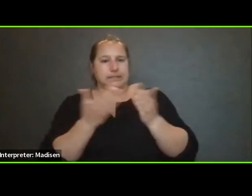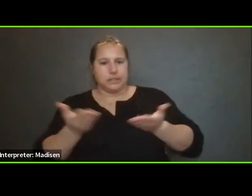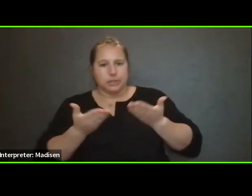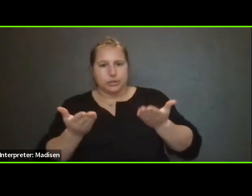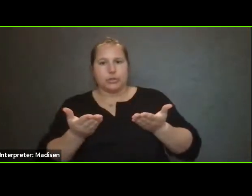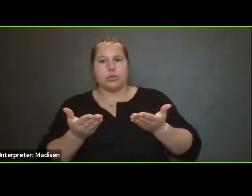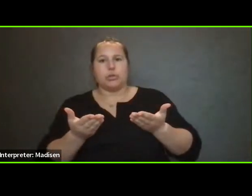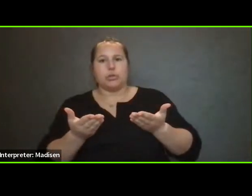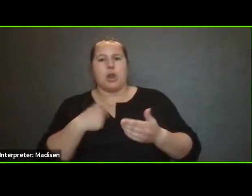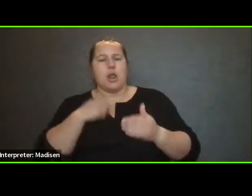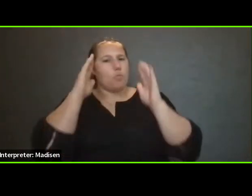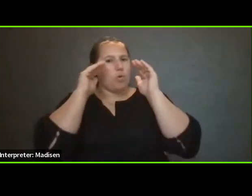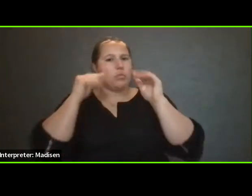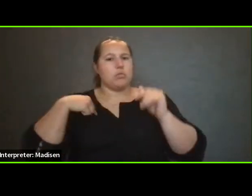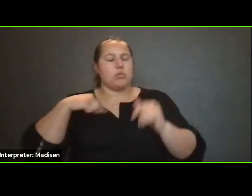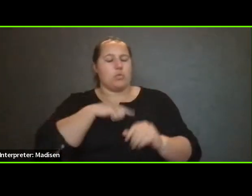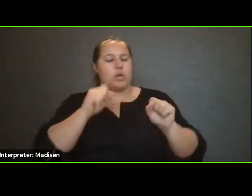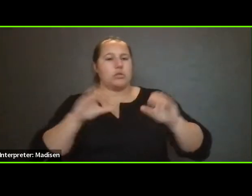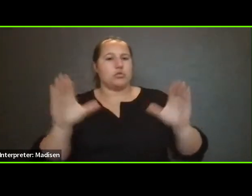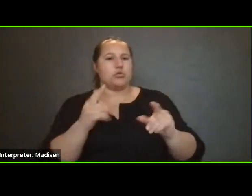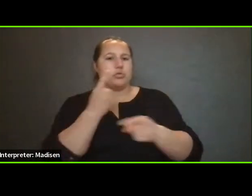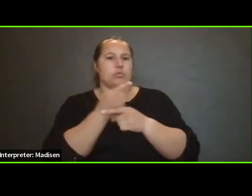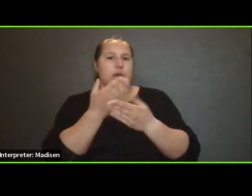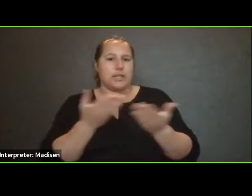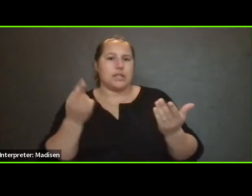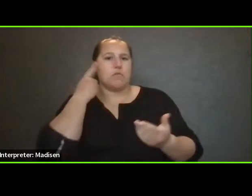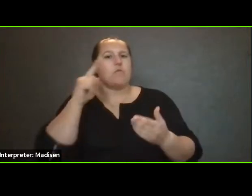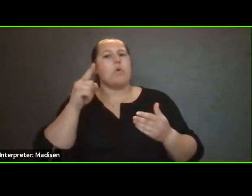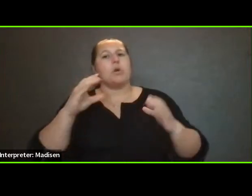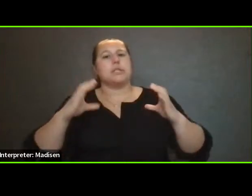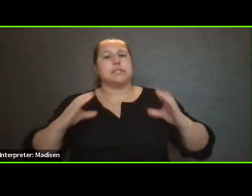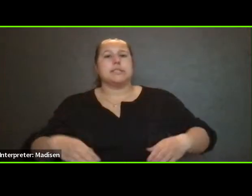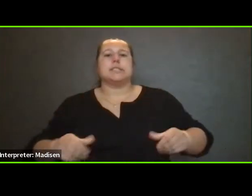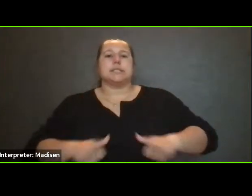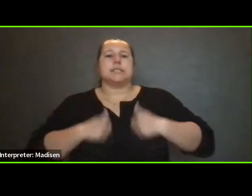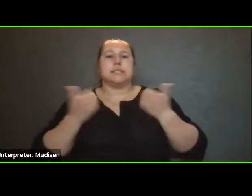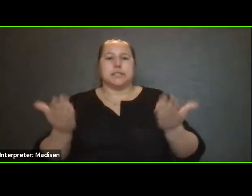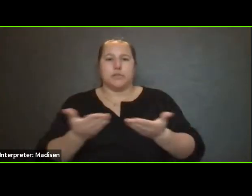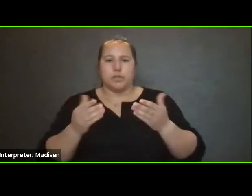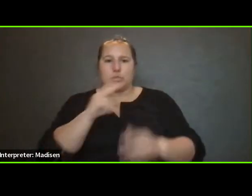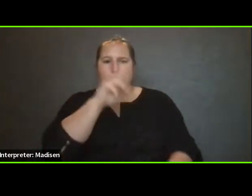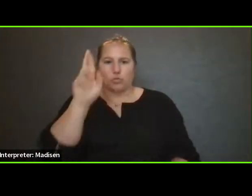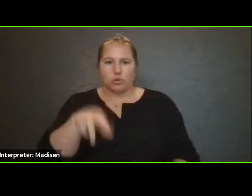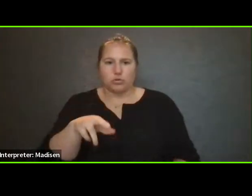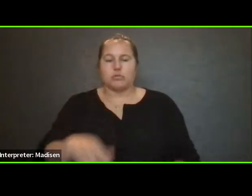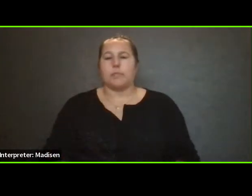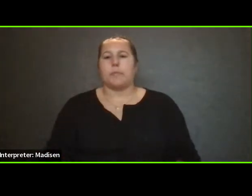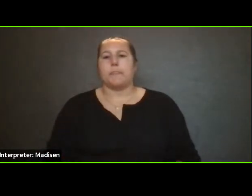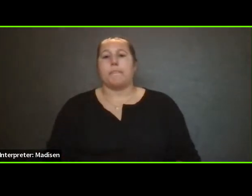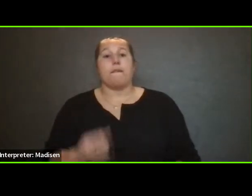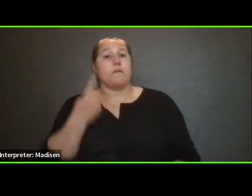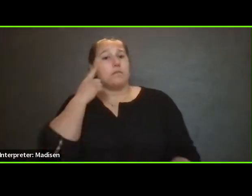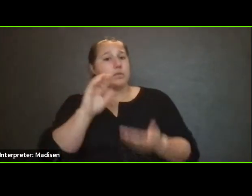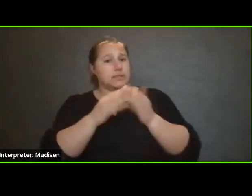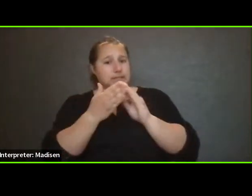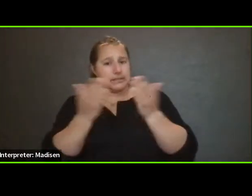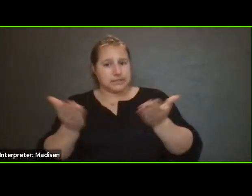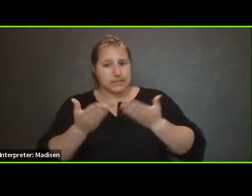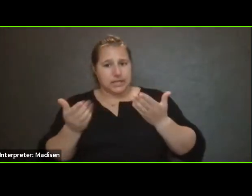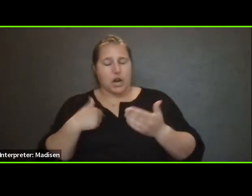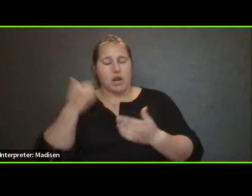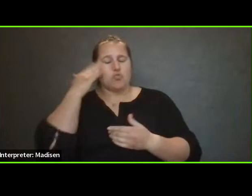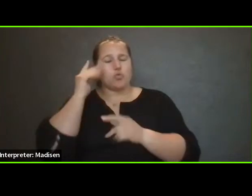that we can do the right thing for the residents of the county and the city here in this case. And this, for the city here, I know we've been